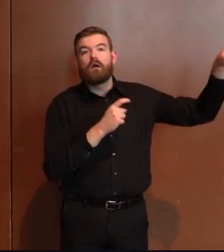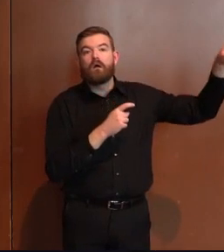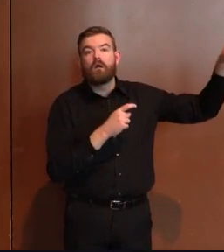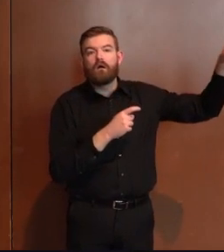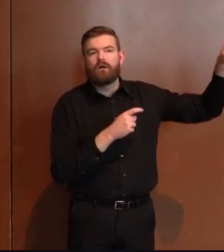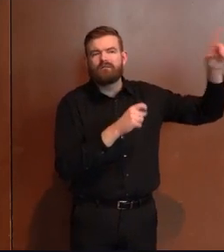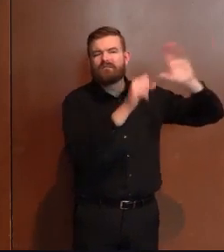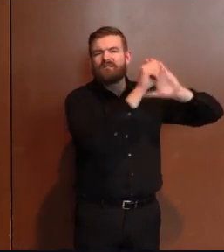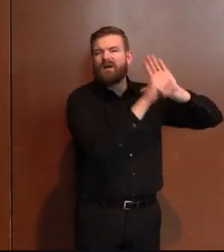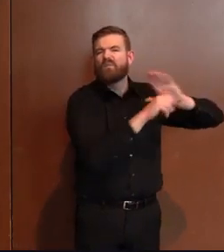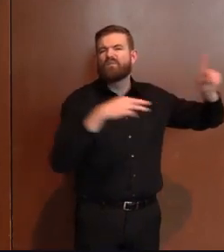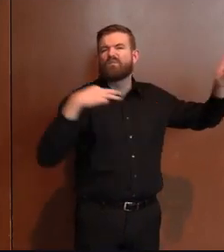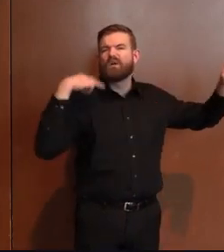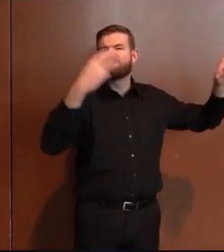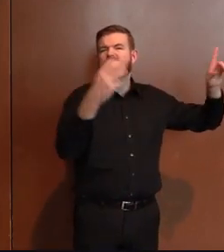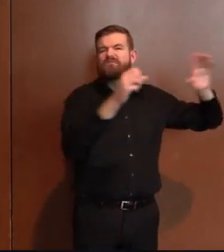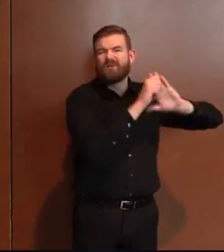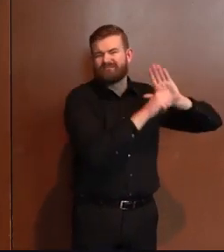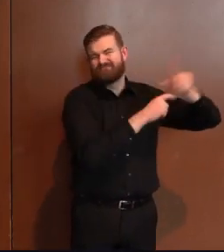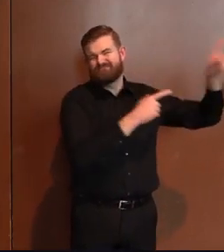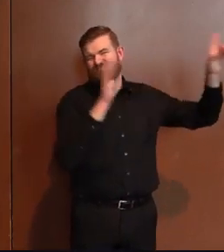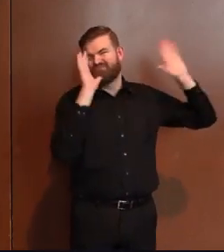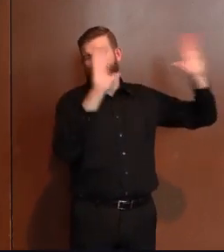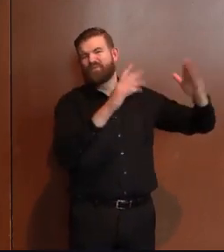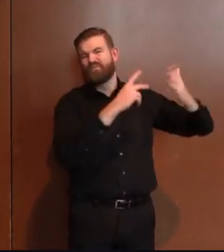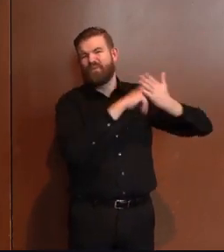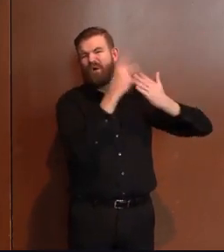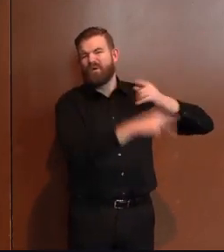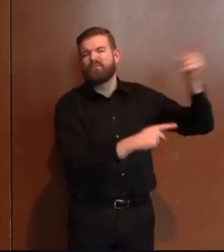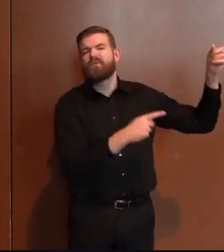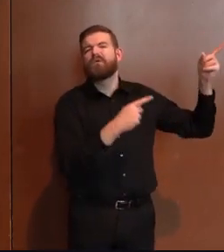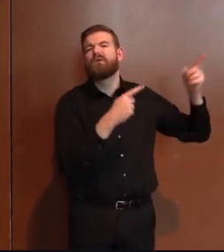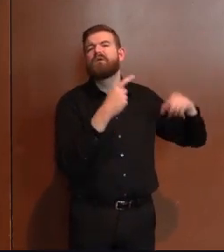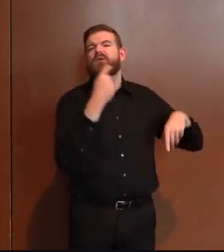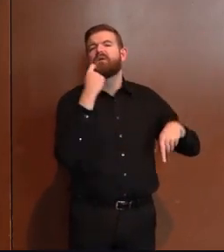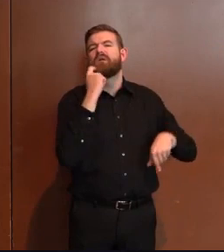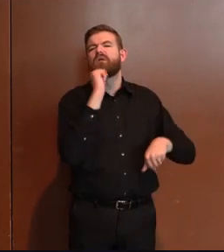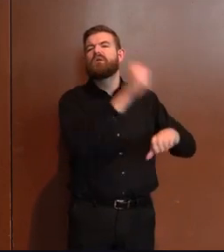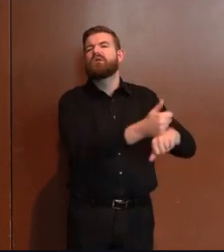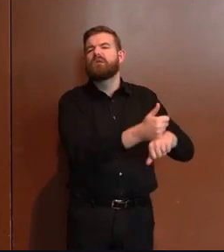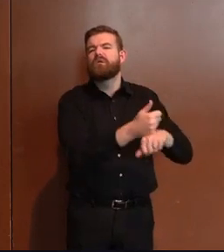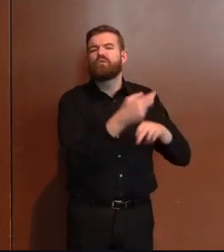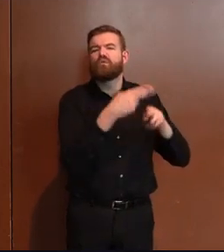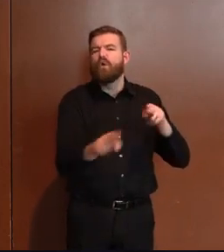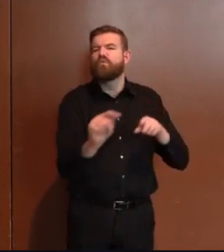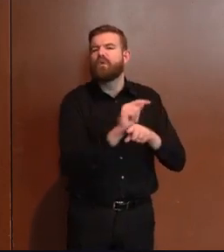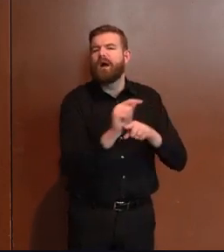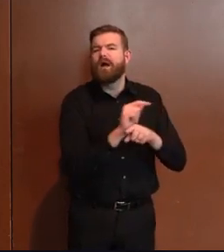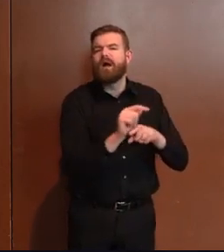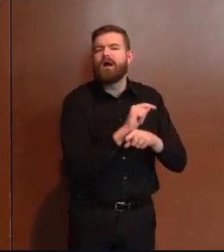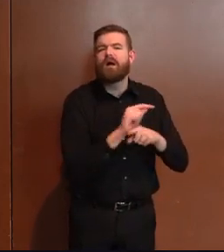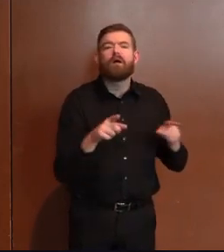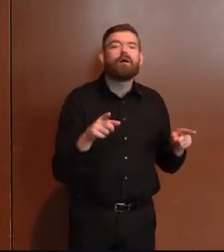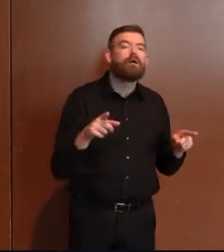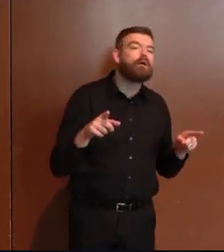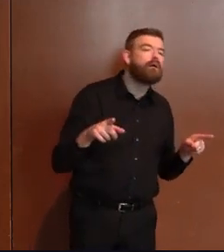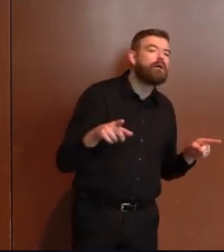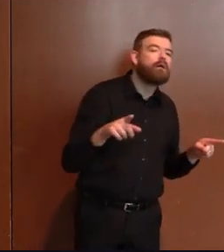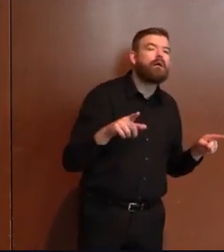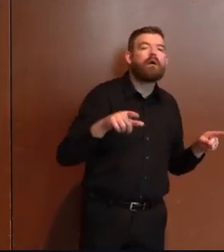that they're, I think, just instituting now to have short trainings of other Department of Labor staff to at least be able to answer